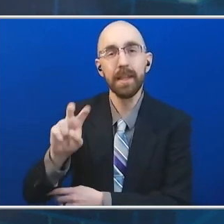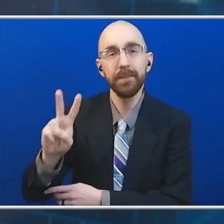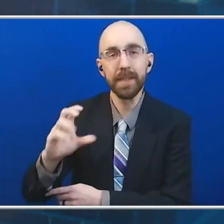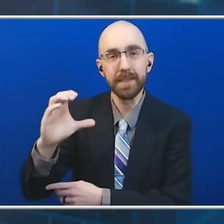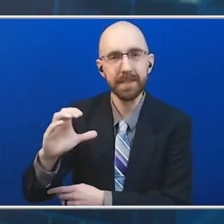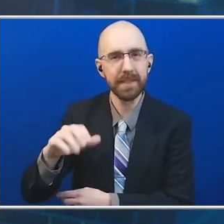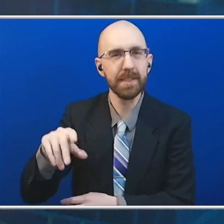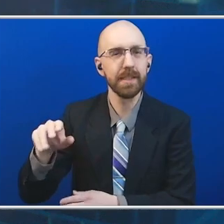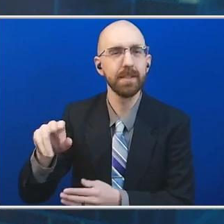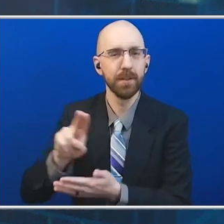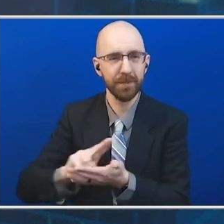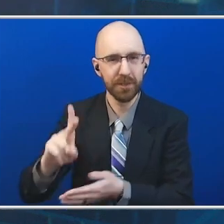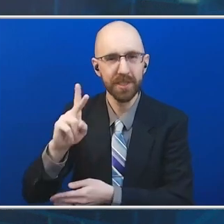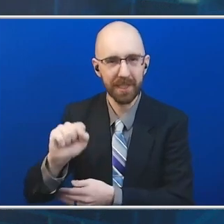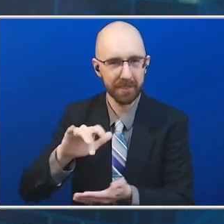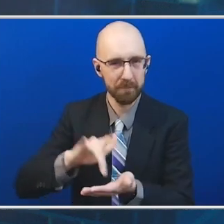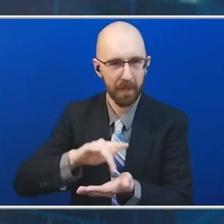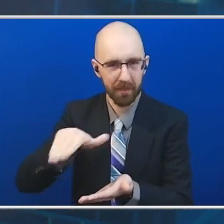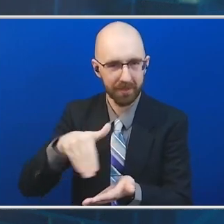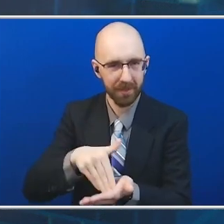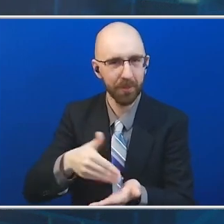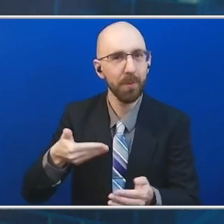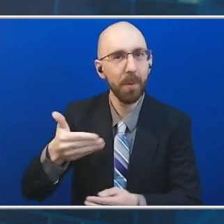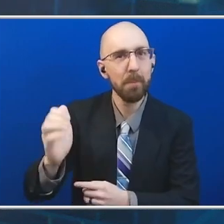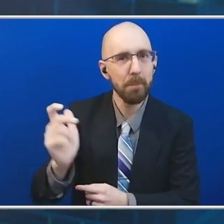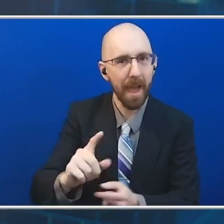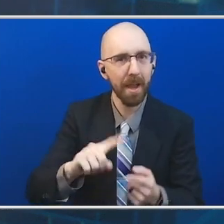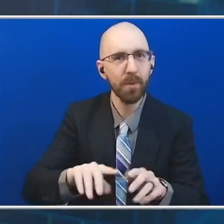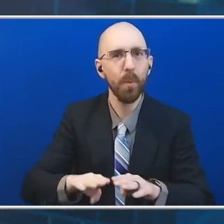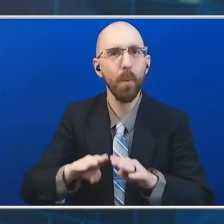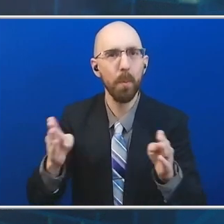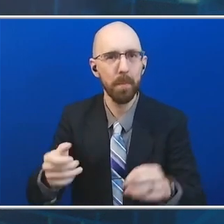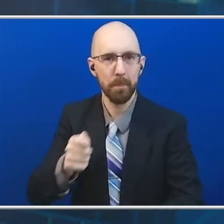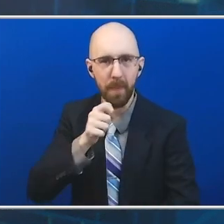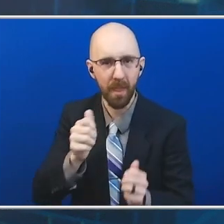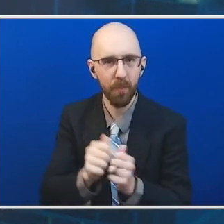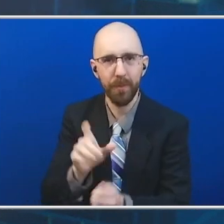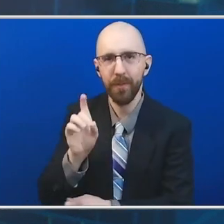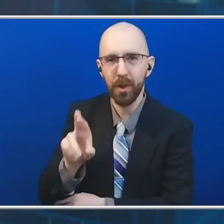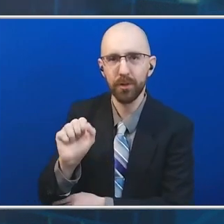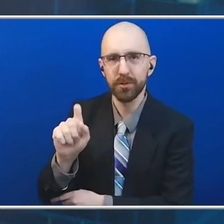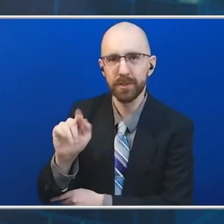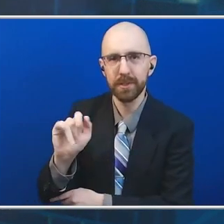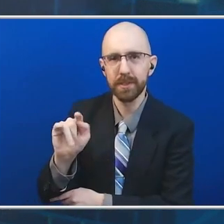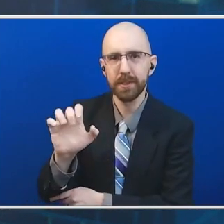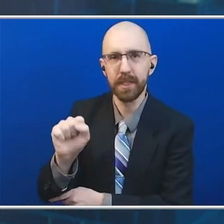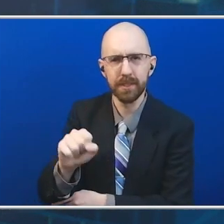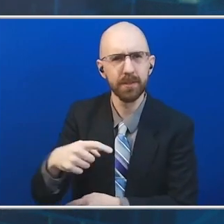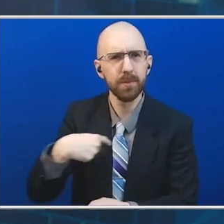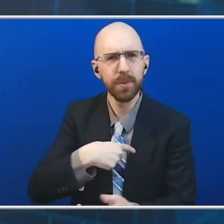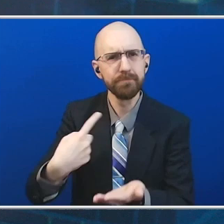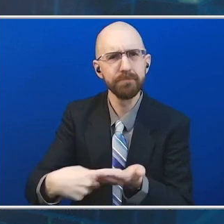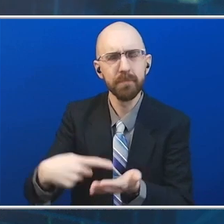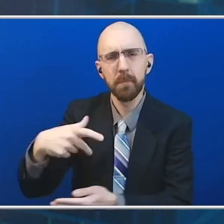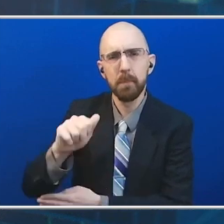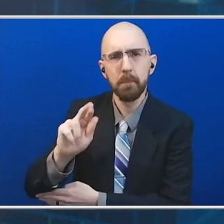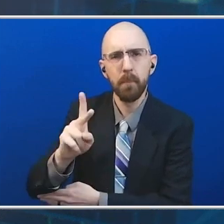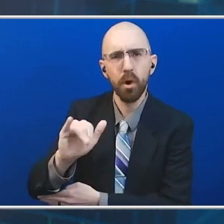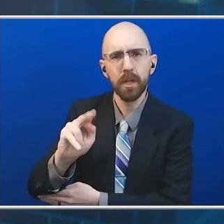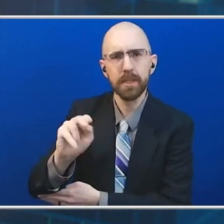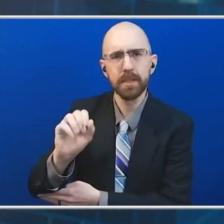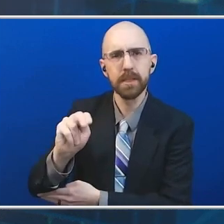Center. Welcome back to Open Mics with Dr. Stites. When we talk about Parkinson's disease, we usually focus on the